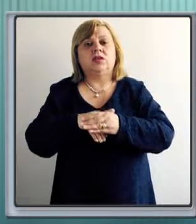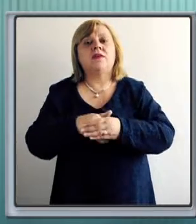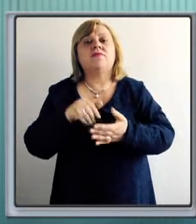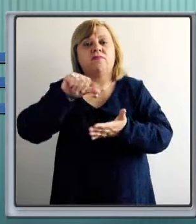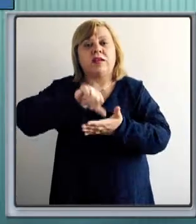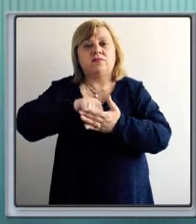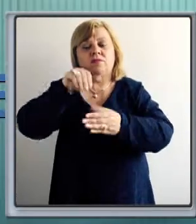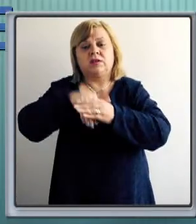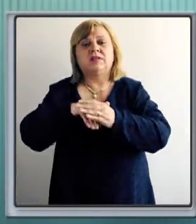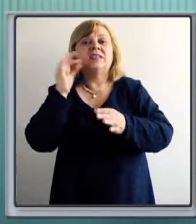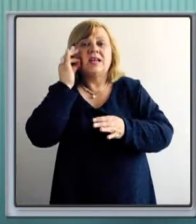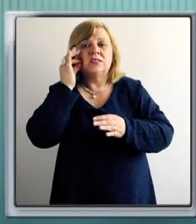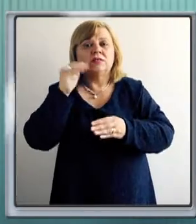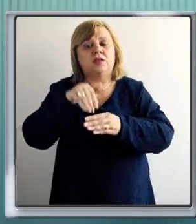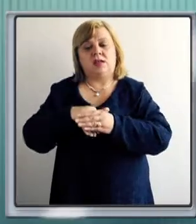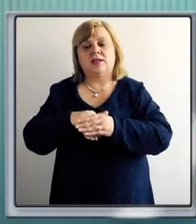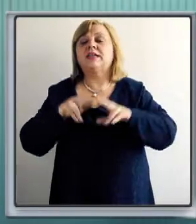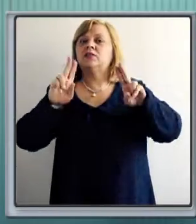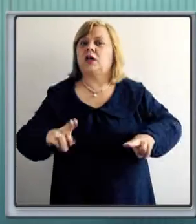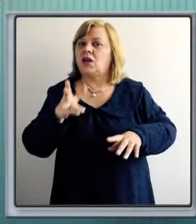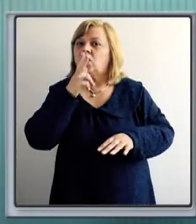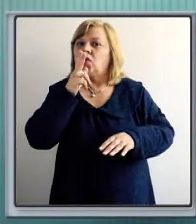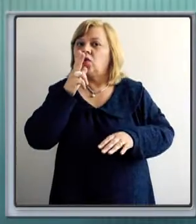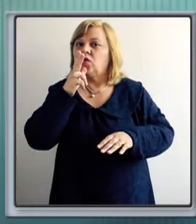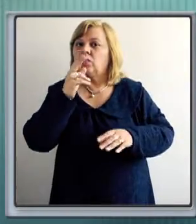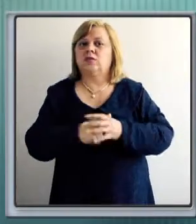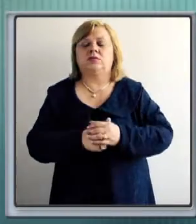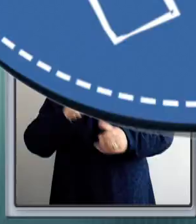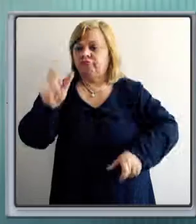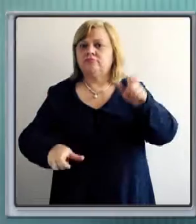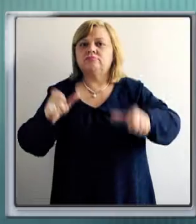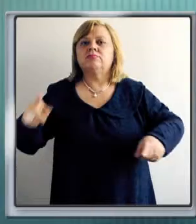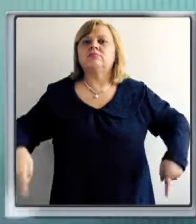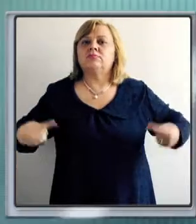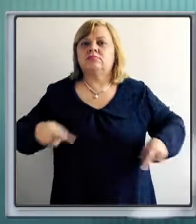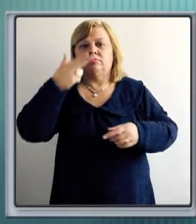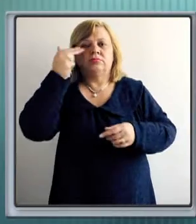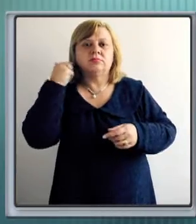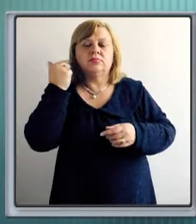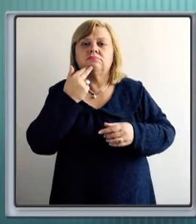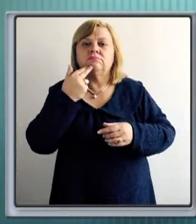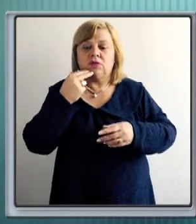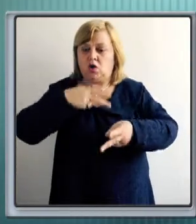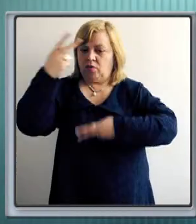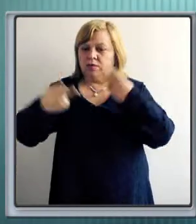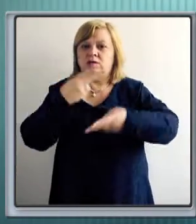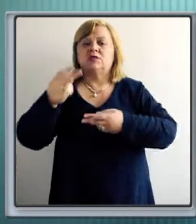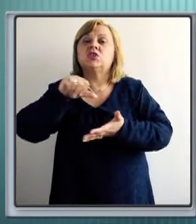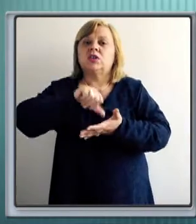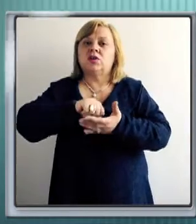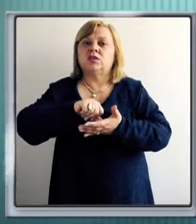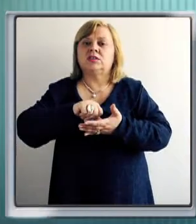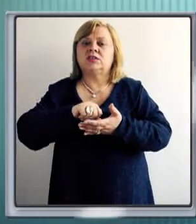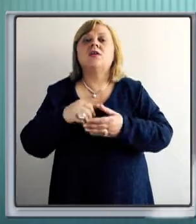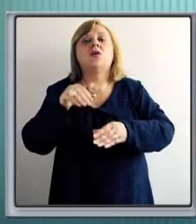dive, silen hako te roden votipe vash personja e Ulavde Mangipyencar. Centraluni alusaripeski komisija